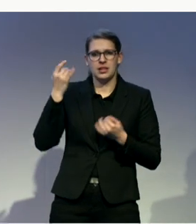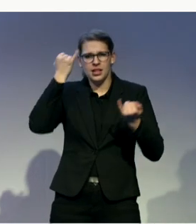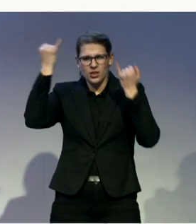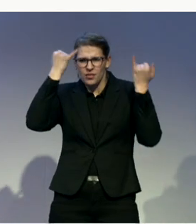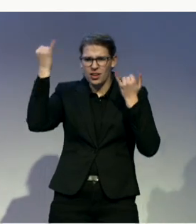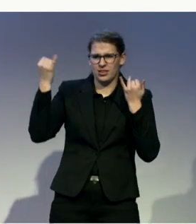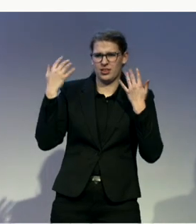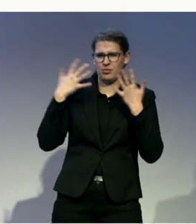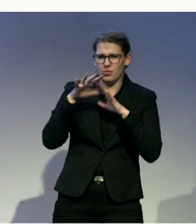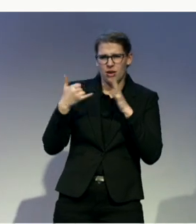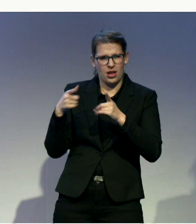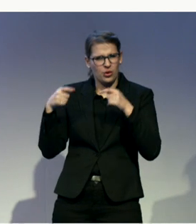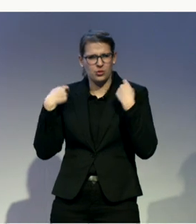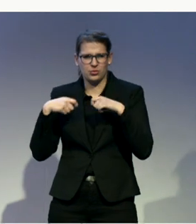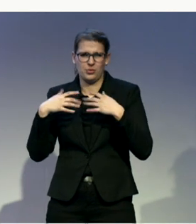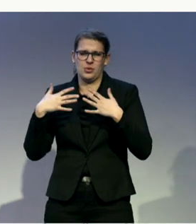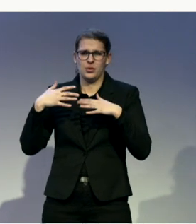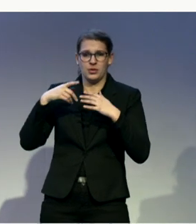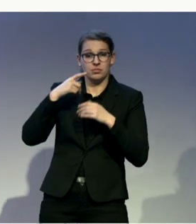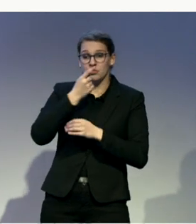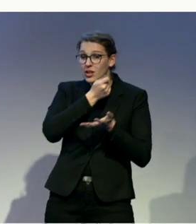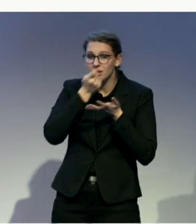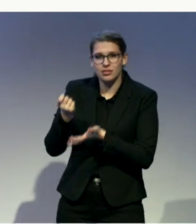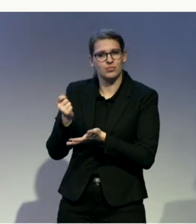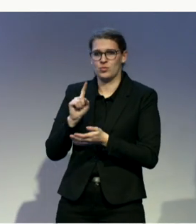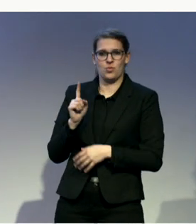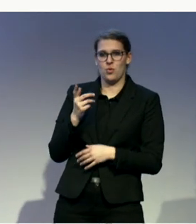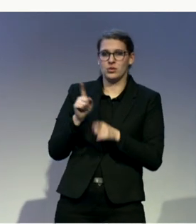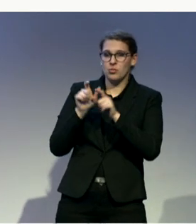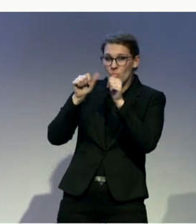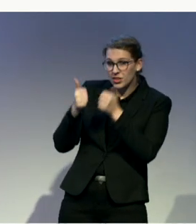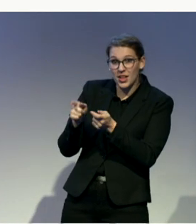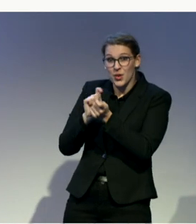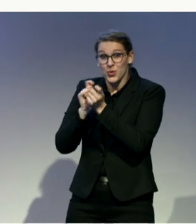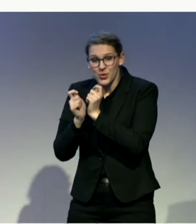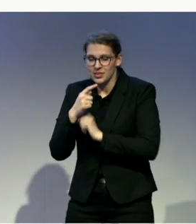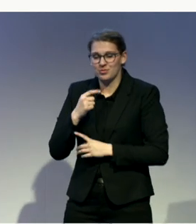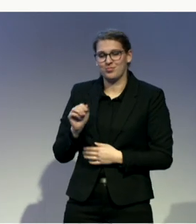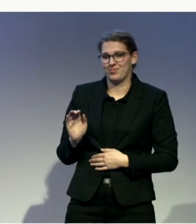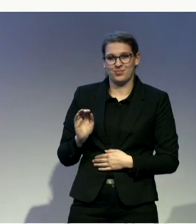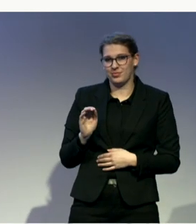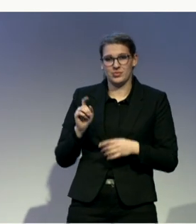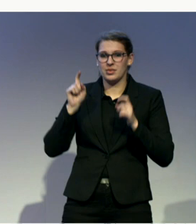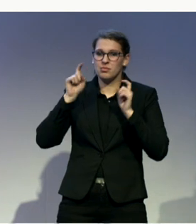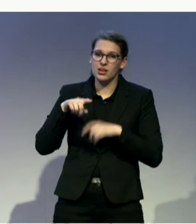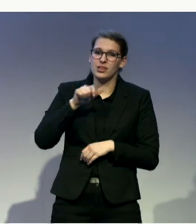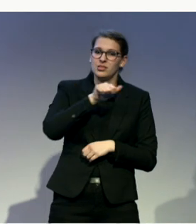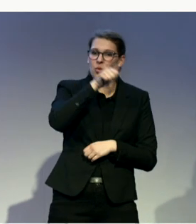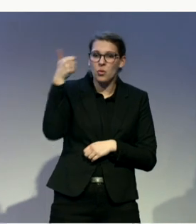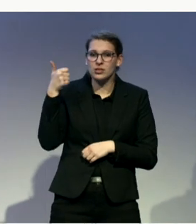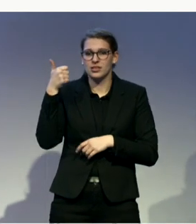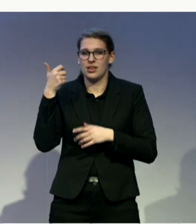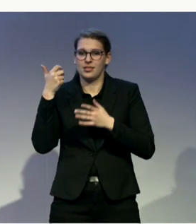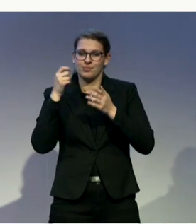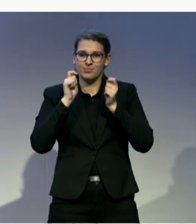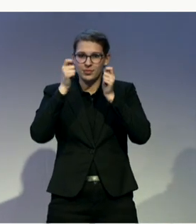for upgrading the model. For that, you need to seek another co-financing